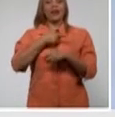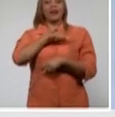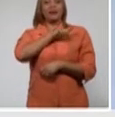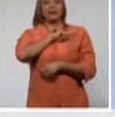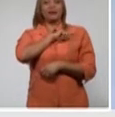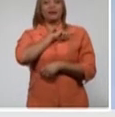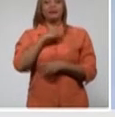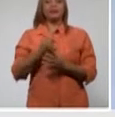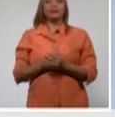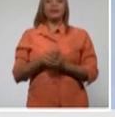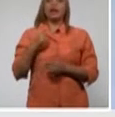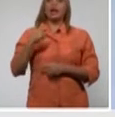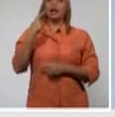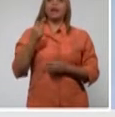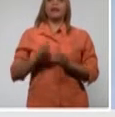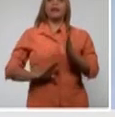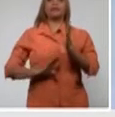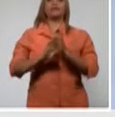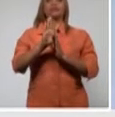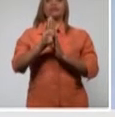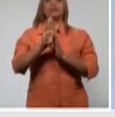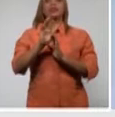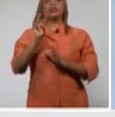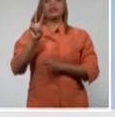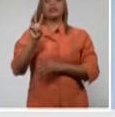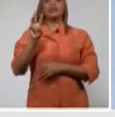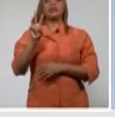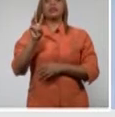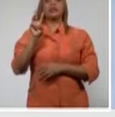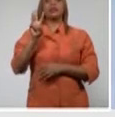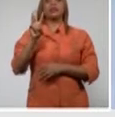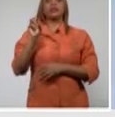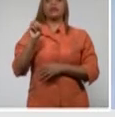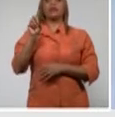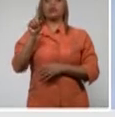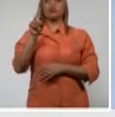countries. Yesterday,